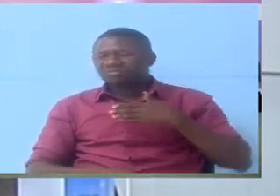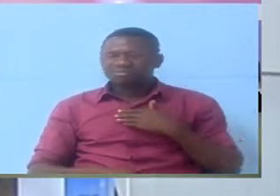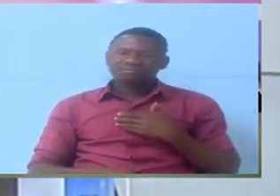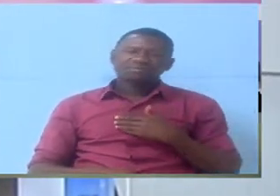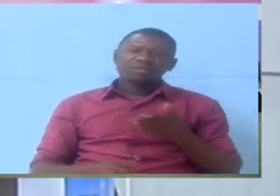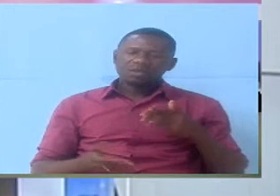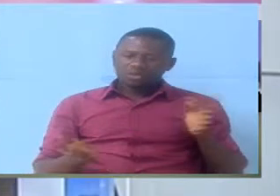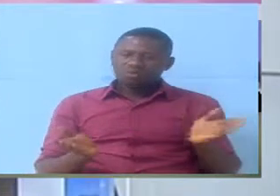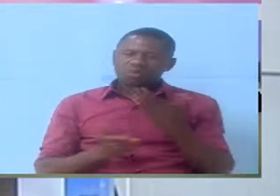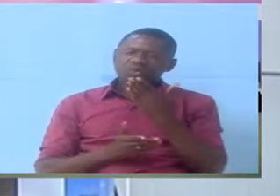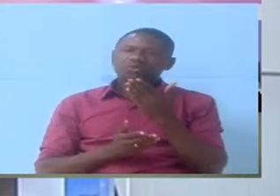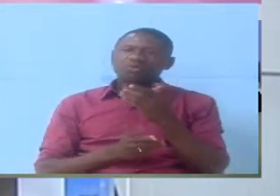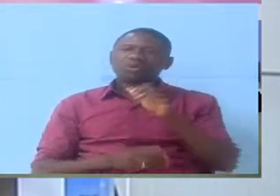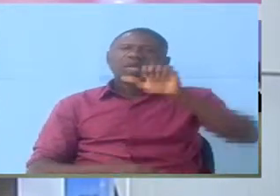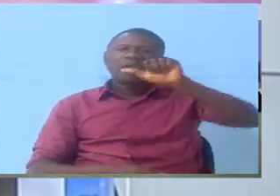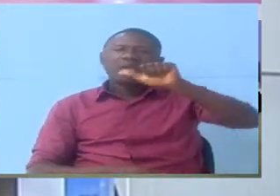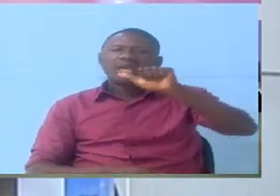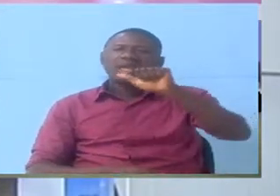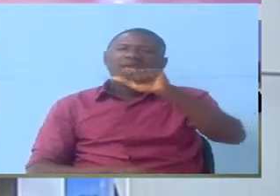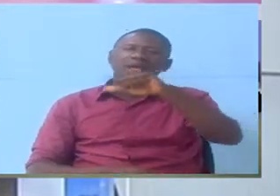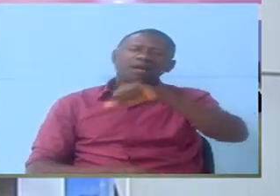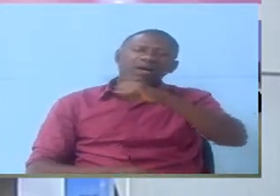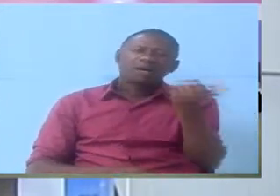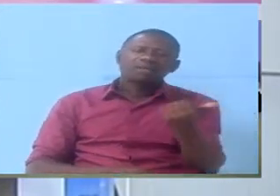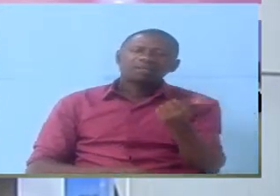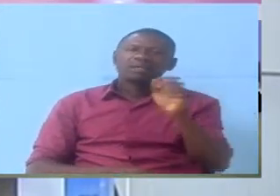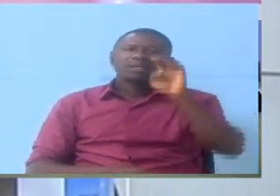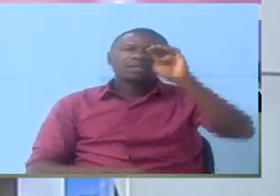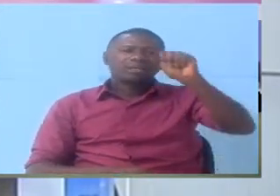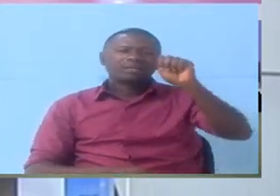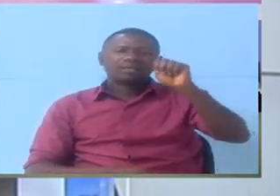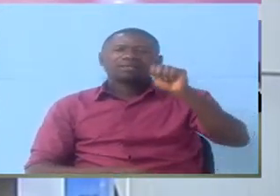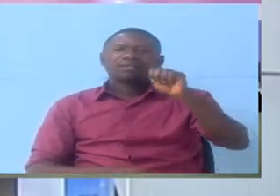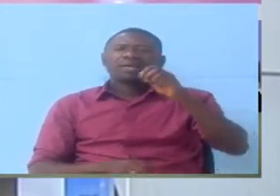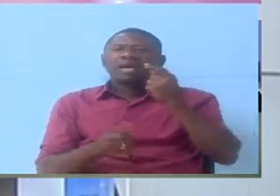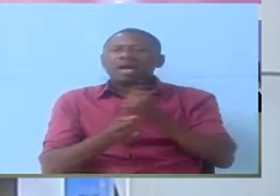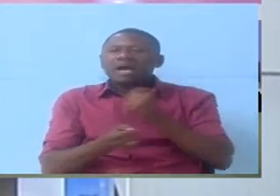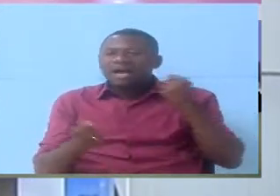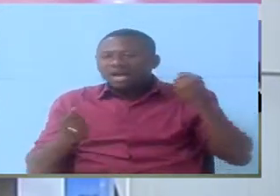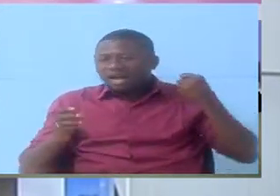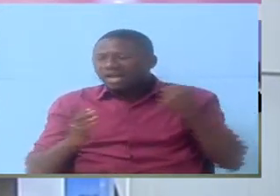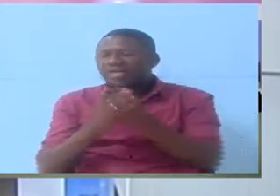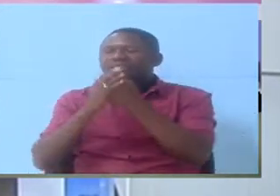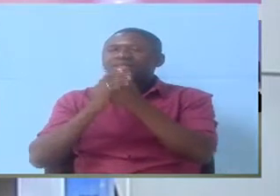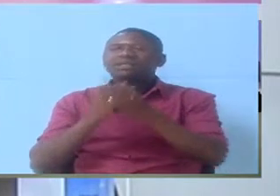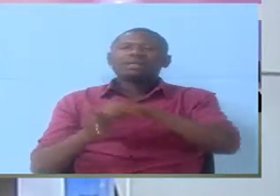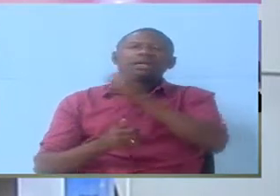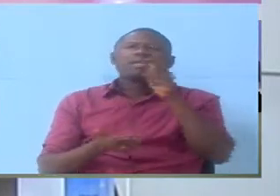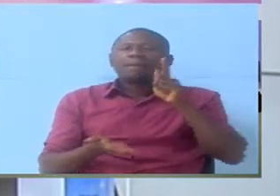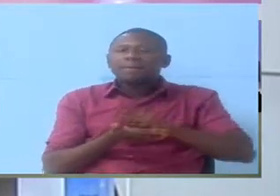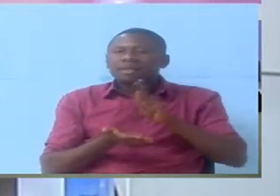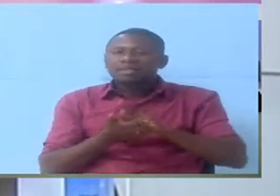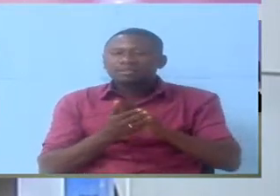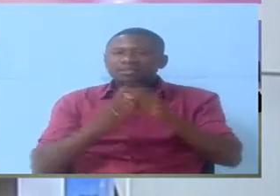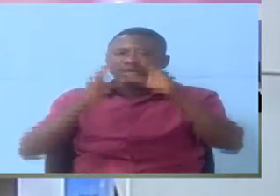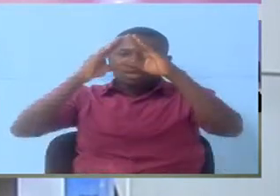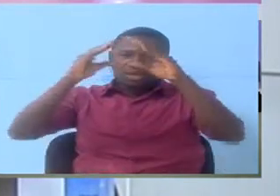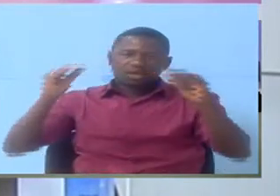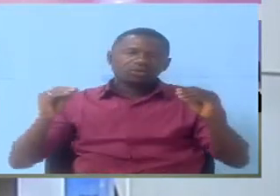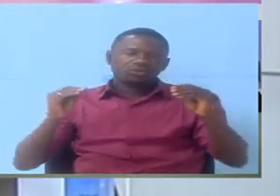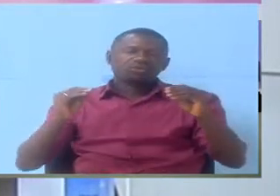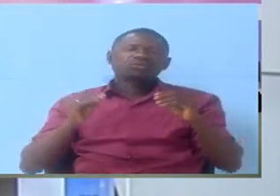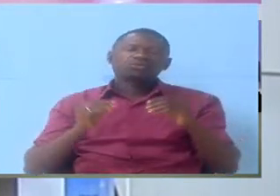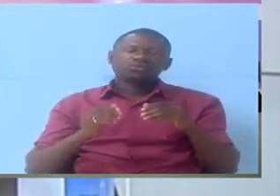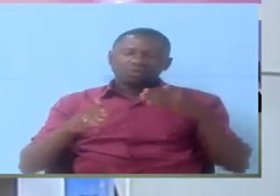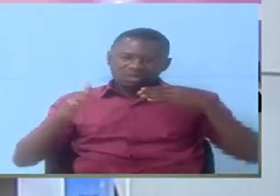and emergency. Ntata dinkirato dame ya longko yaka jaral taringuke mwoli ya dame yaka fujele accident and emergency. Then